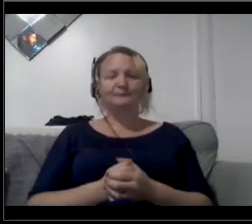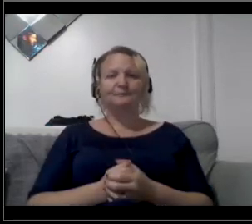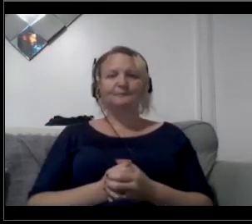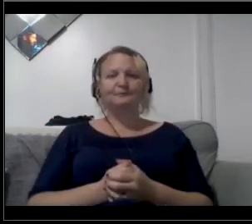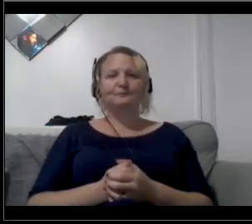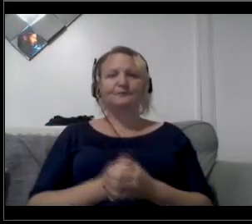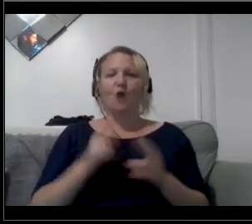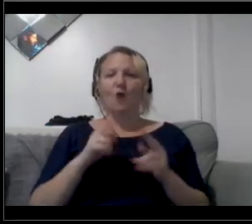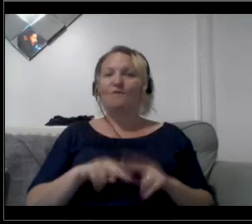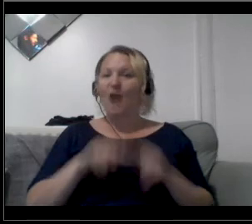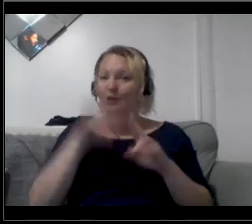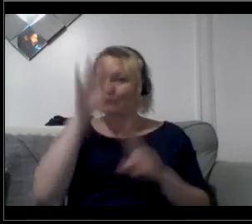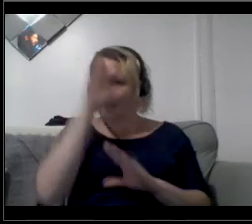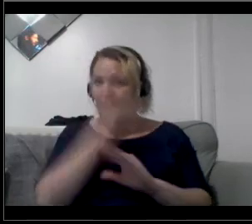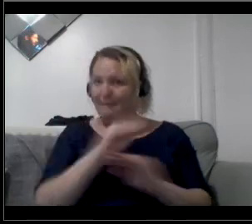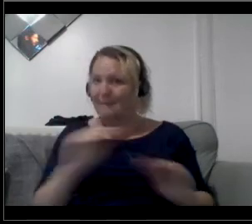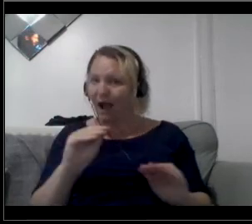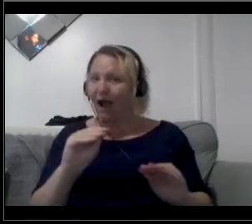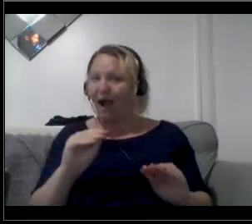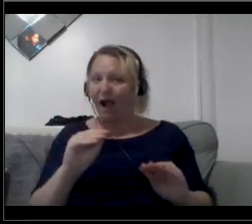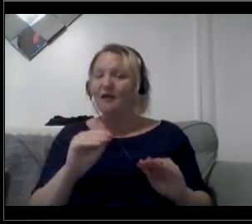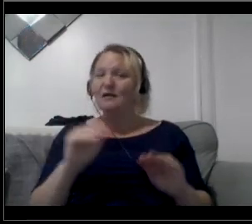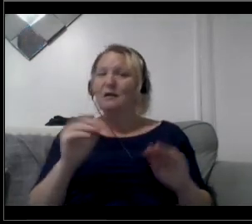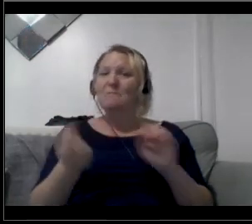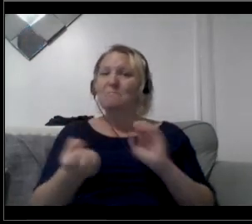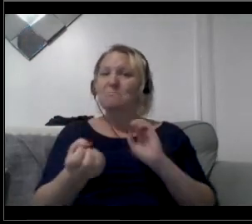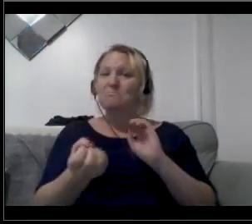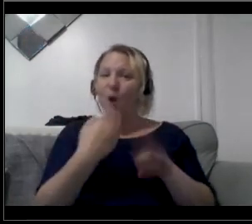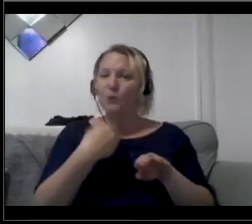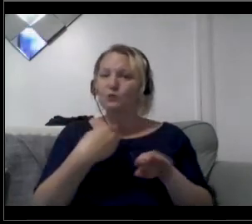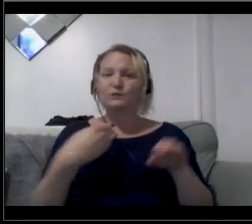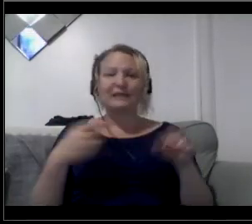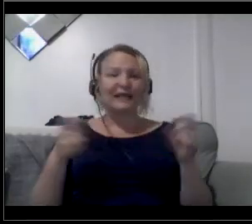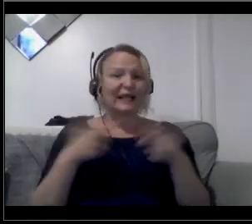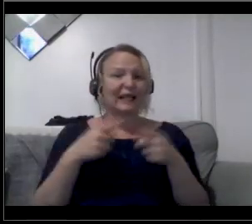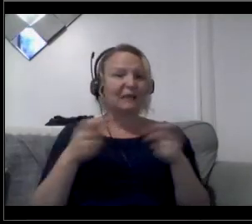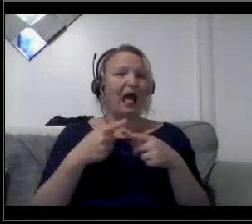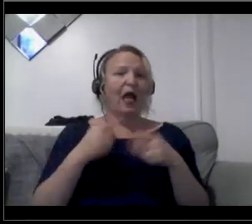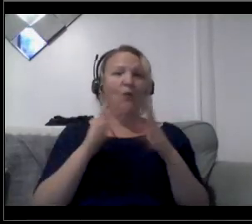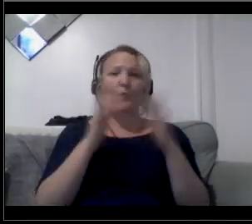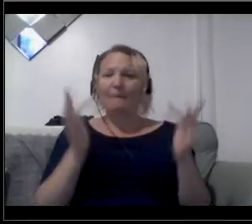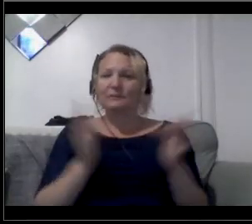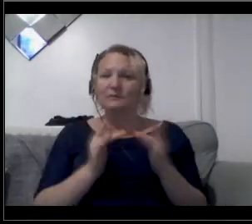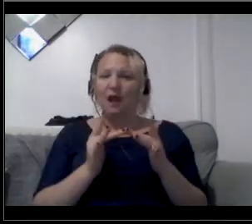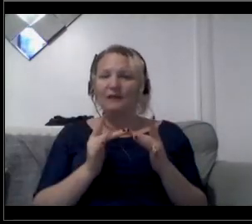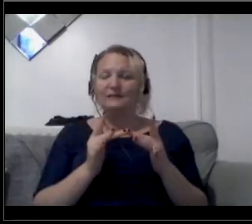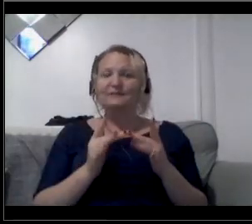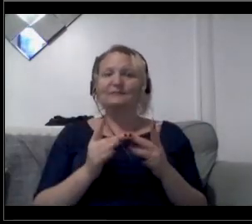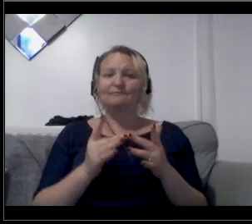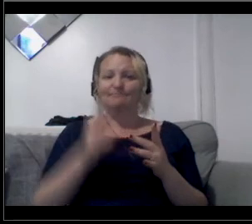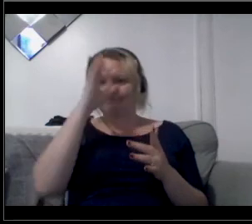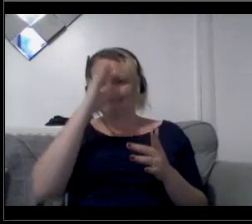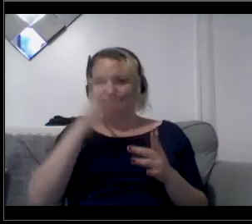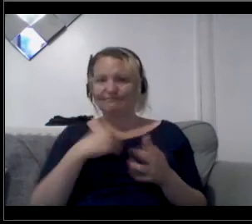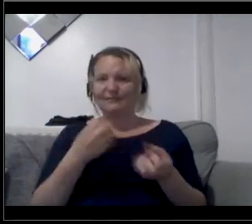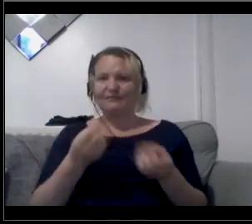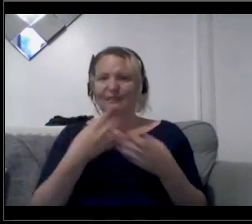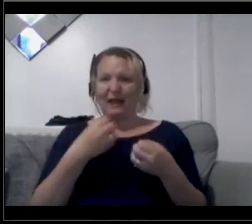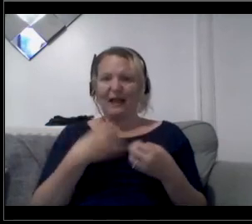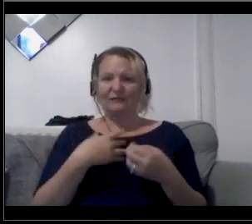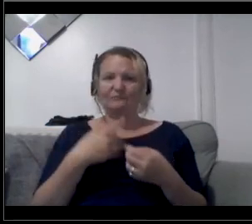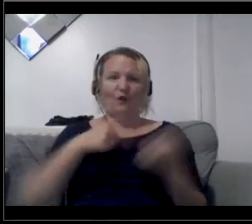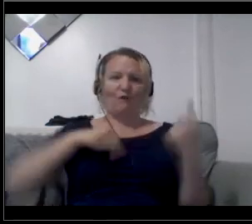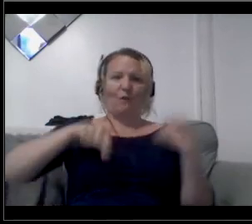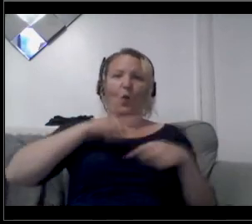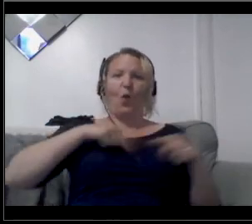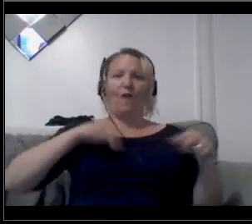respond either by post, by email, or through the website. But from all of us, from the backroom team, from me and my fellow panelists,